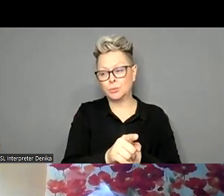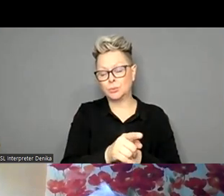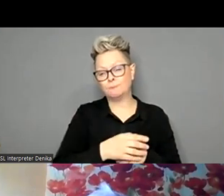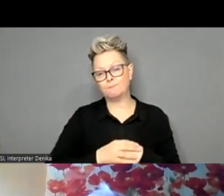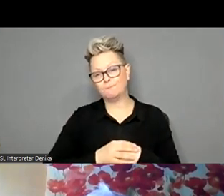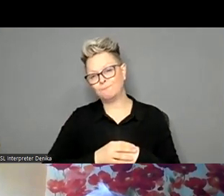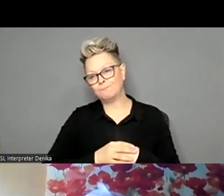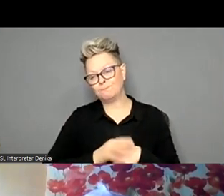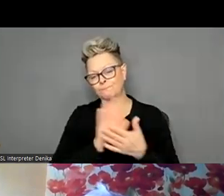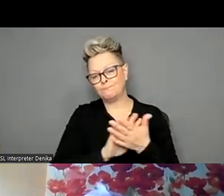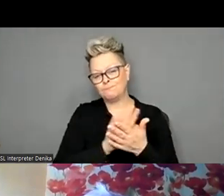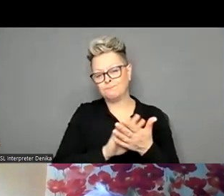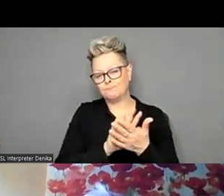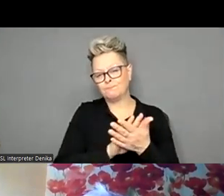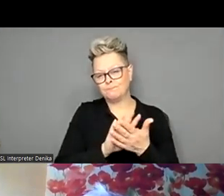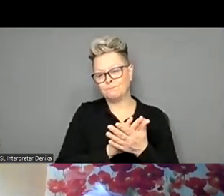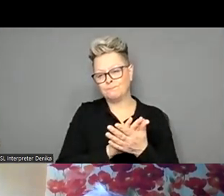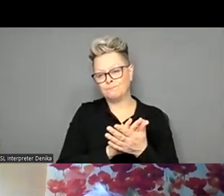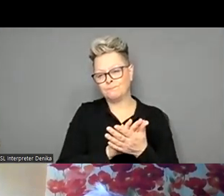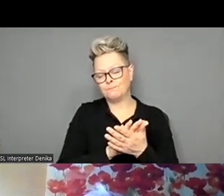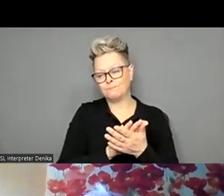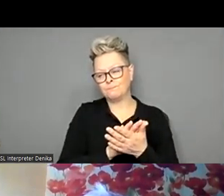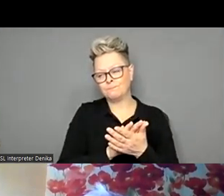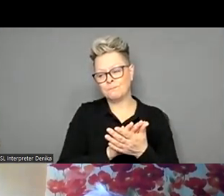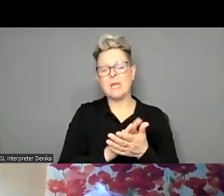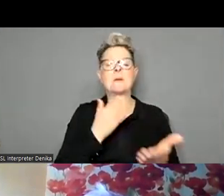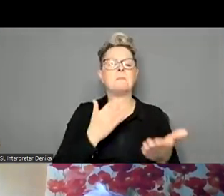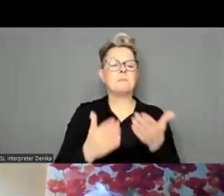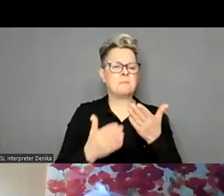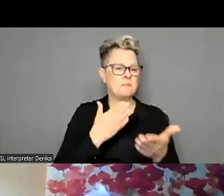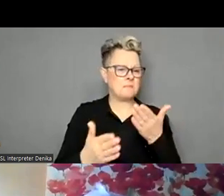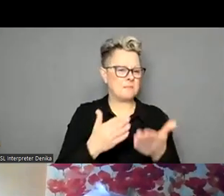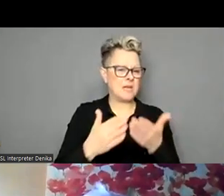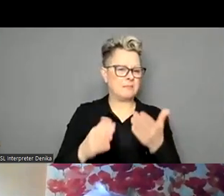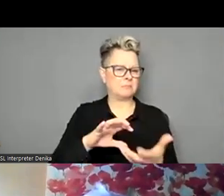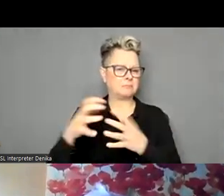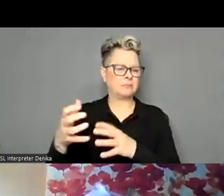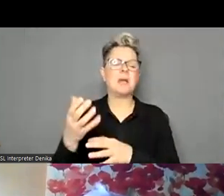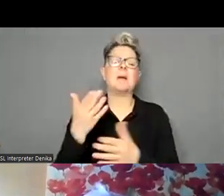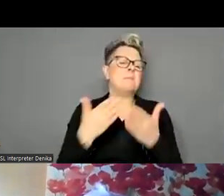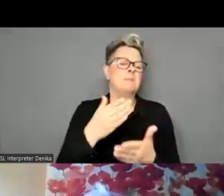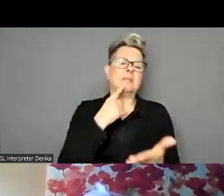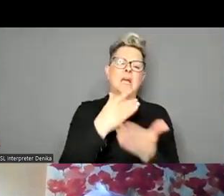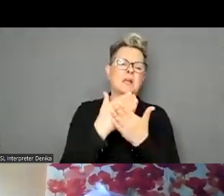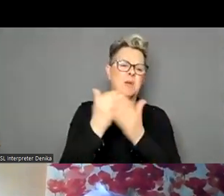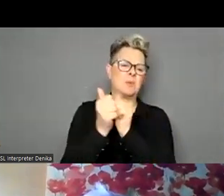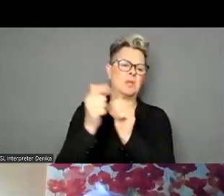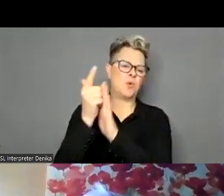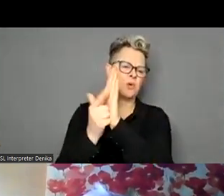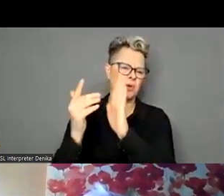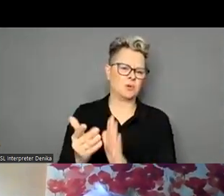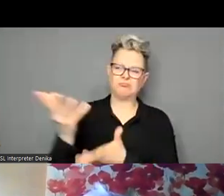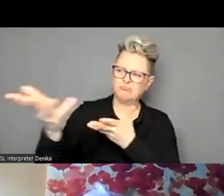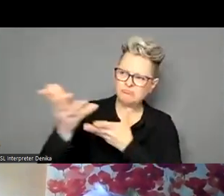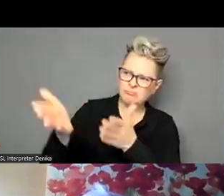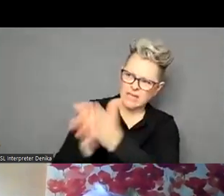less administratively burdensome. Like it might, but it might be something to talk about with a lawyer drafting it.